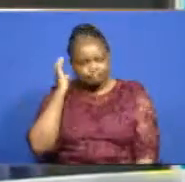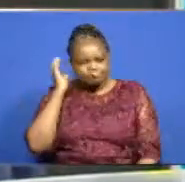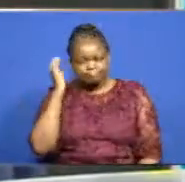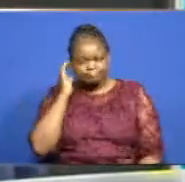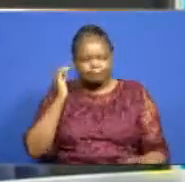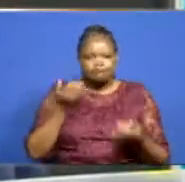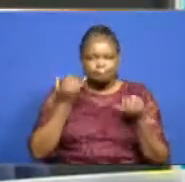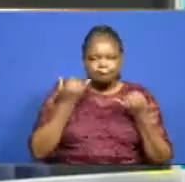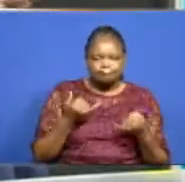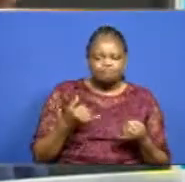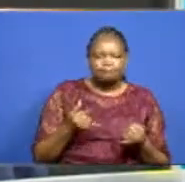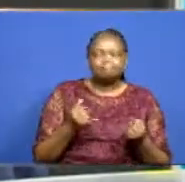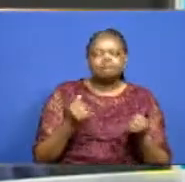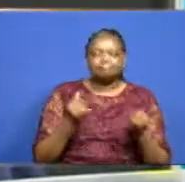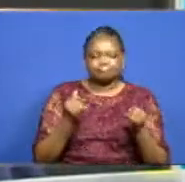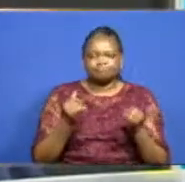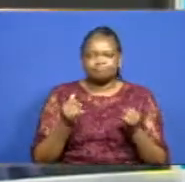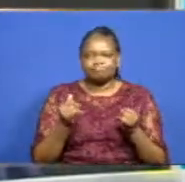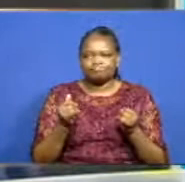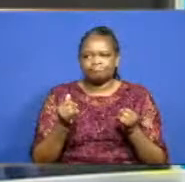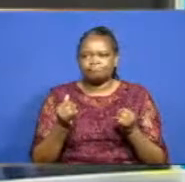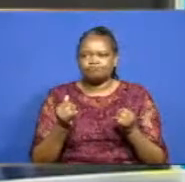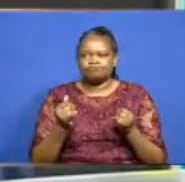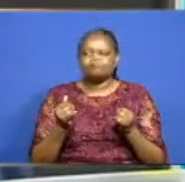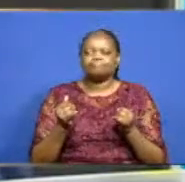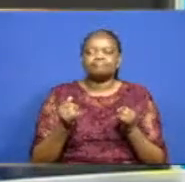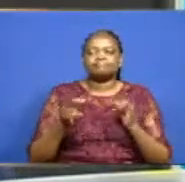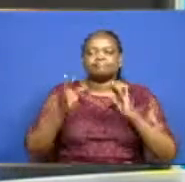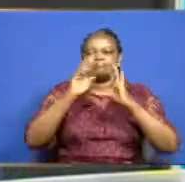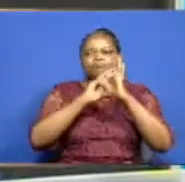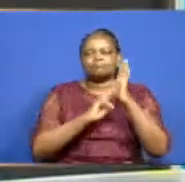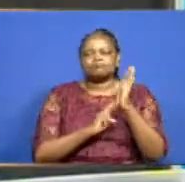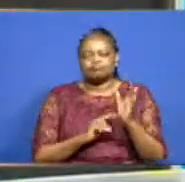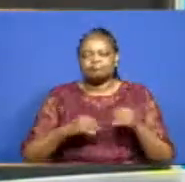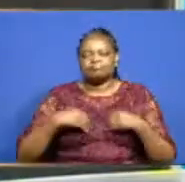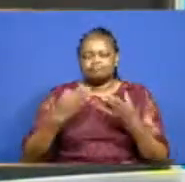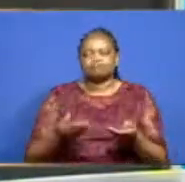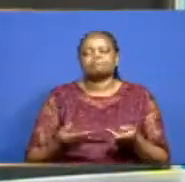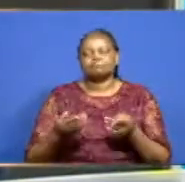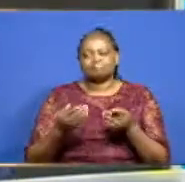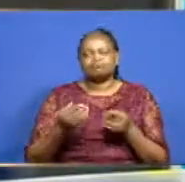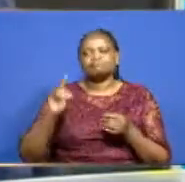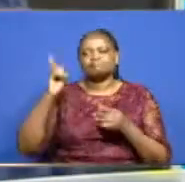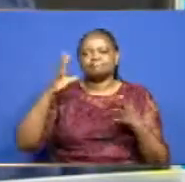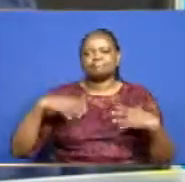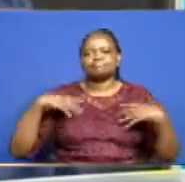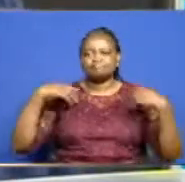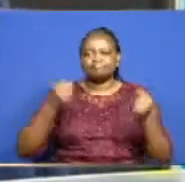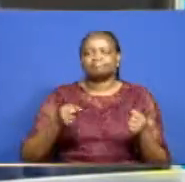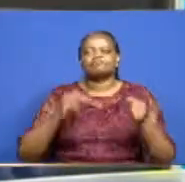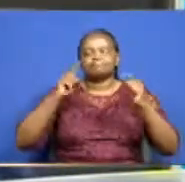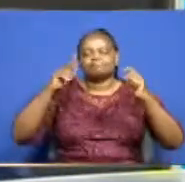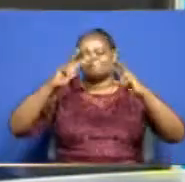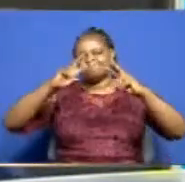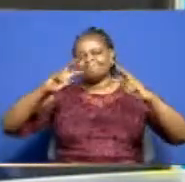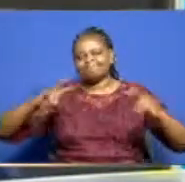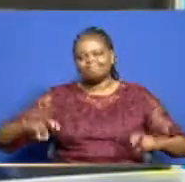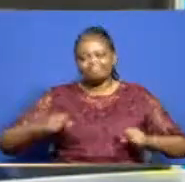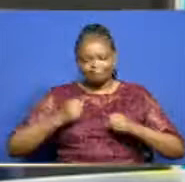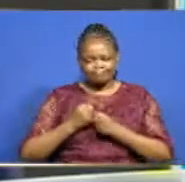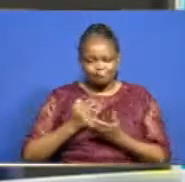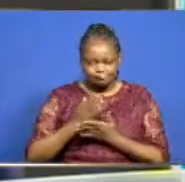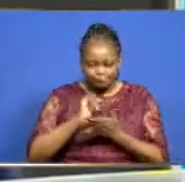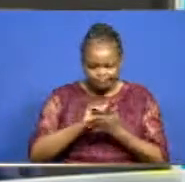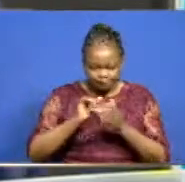of COVID-19. So not all institutions will be guaranteed reopening. They will have to be inspected to ensure that they've adhered to all